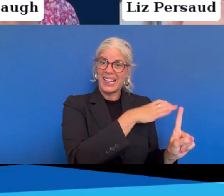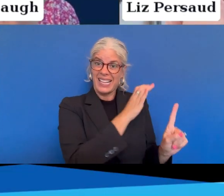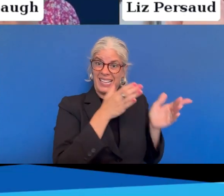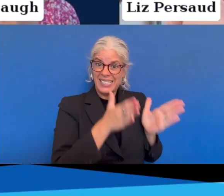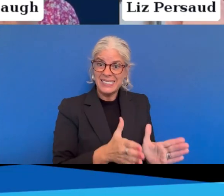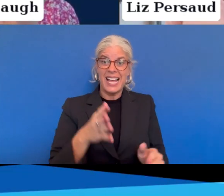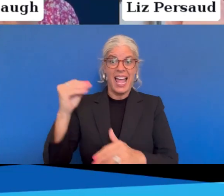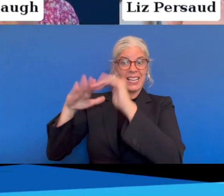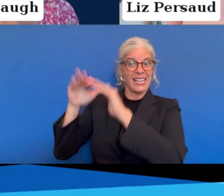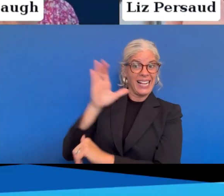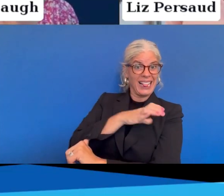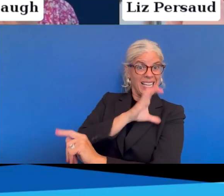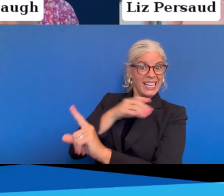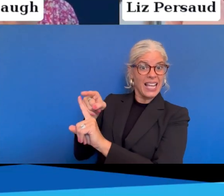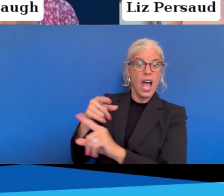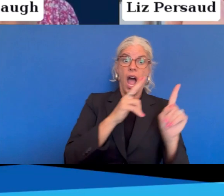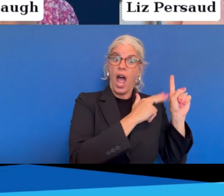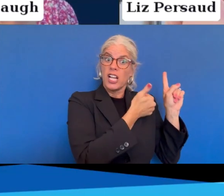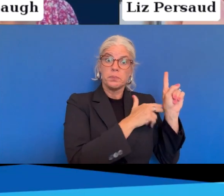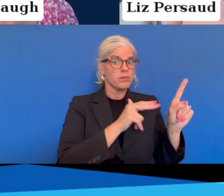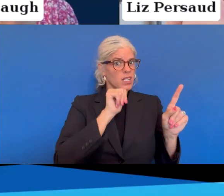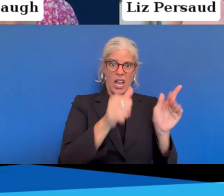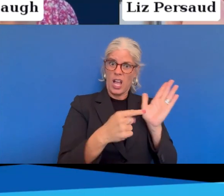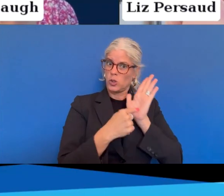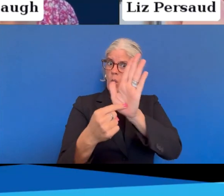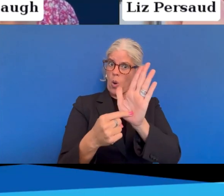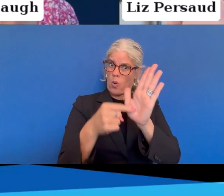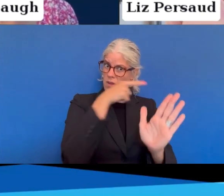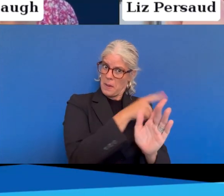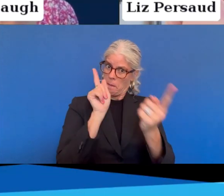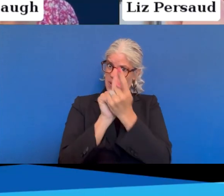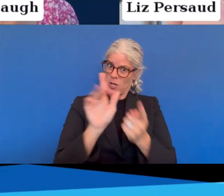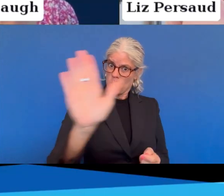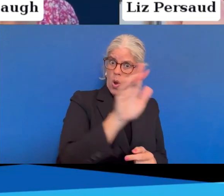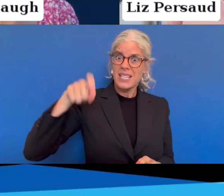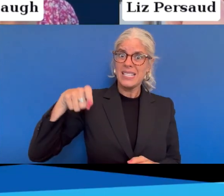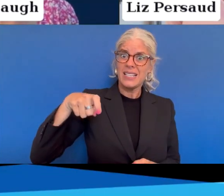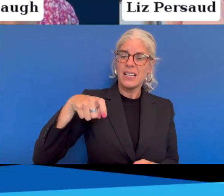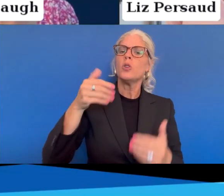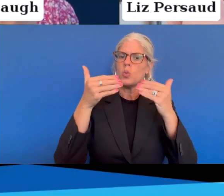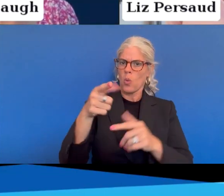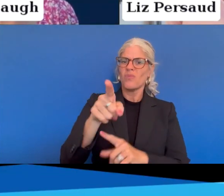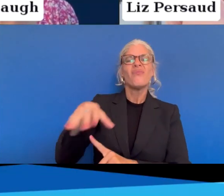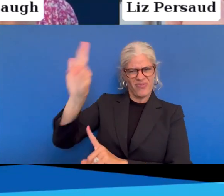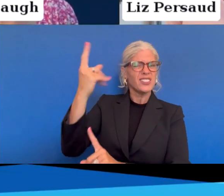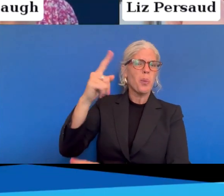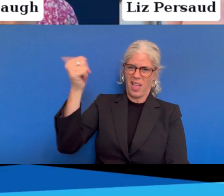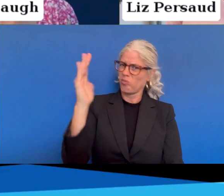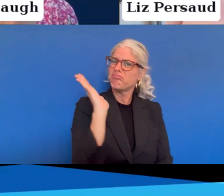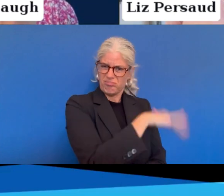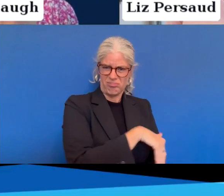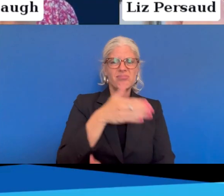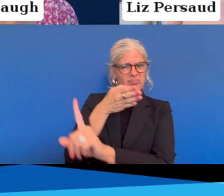if clinicians and clinics and hospitals are not demonstrating that they want to meet your